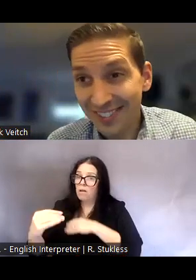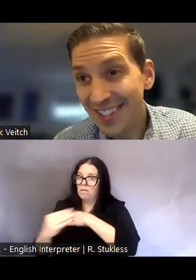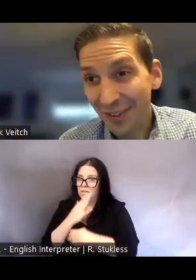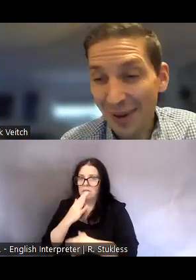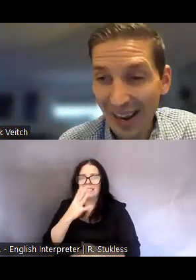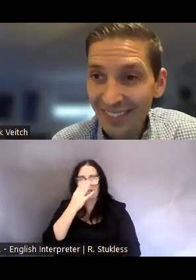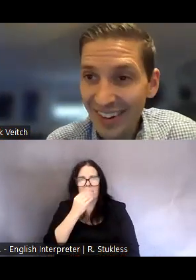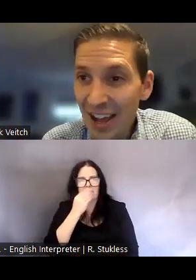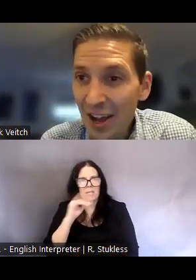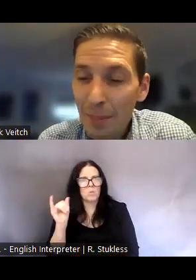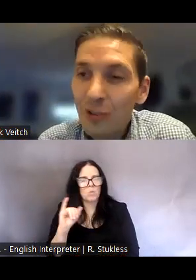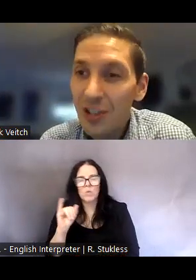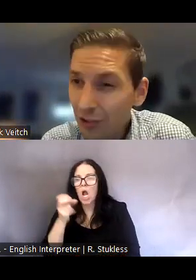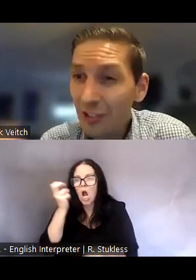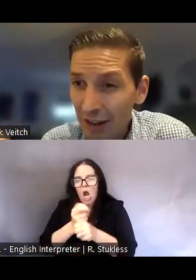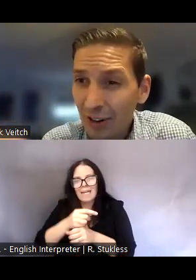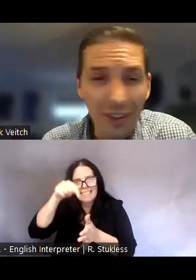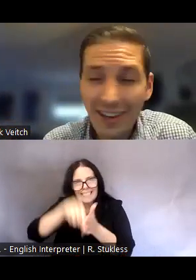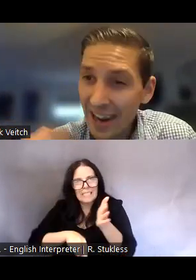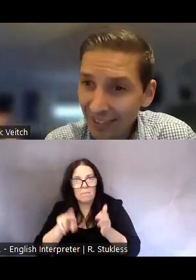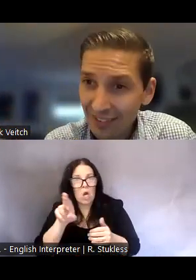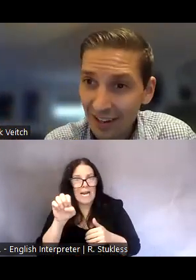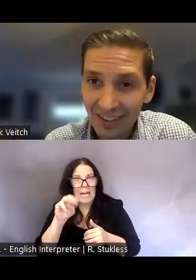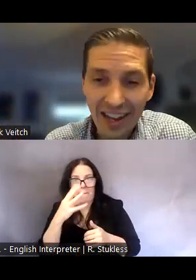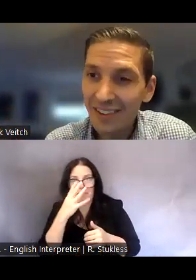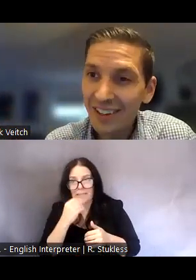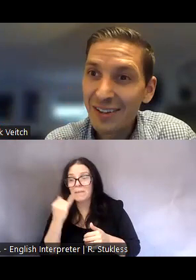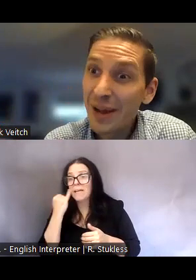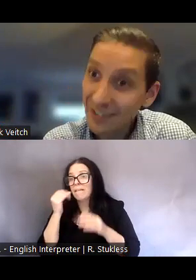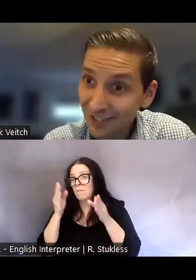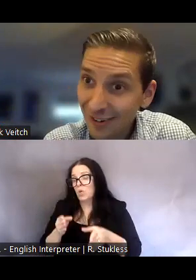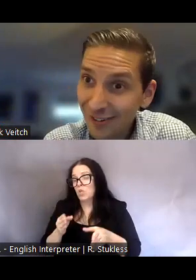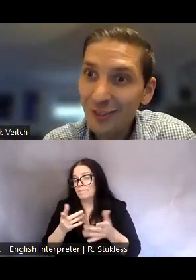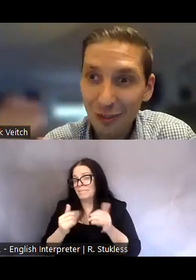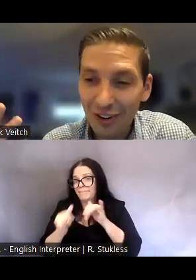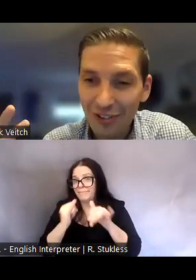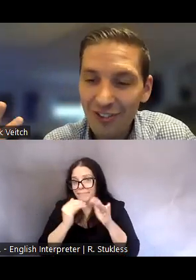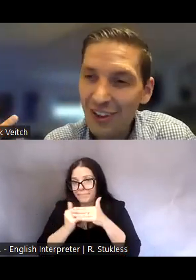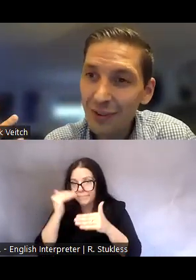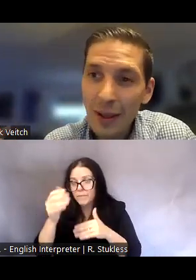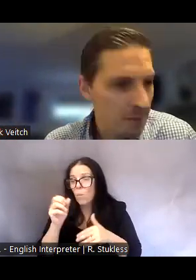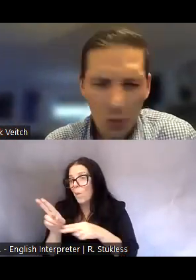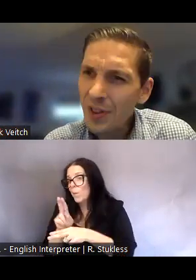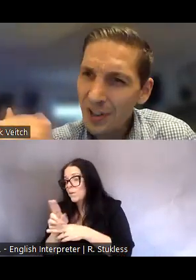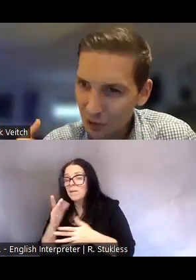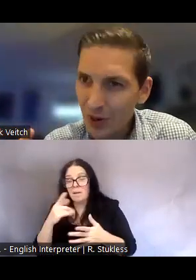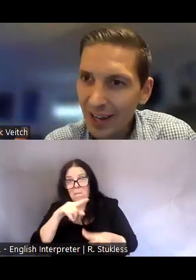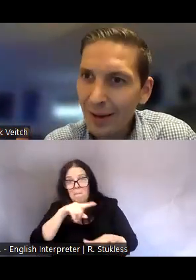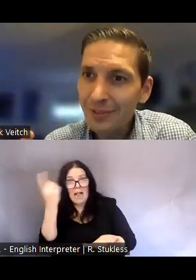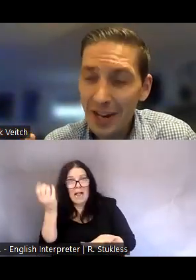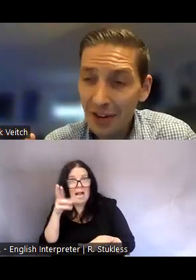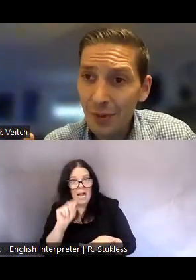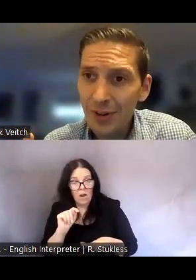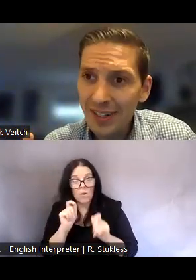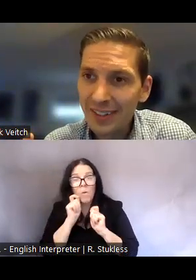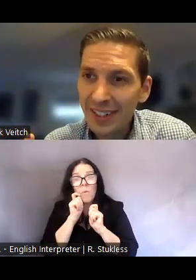may have seen in years past, a person that uses alcohol in excess and passes out or loses consciousness. When they sort of